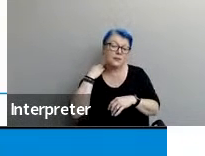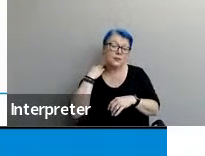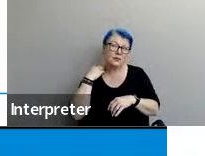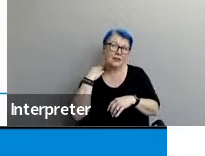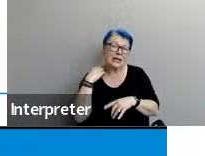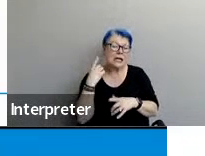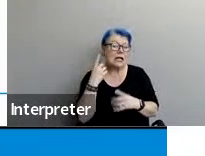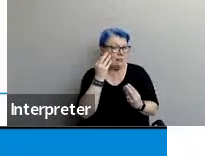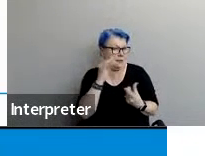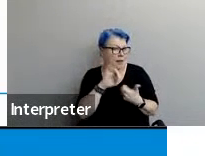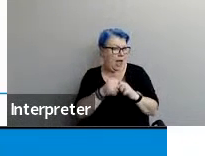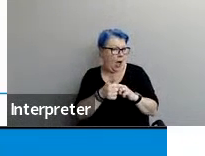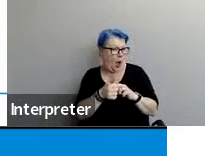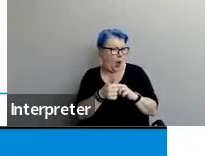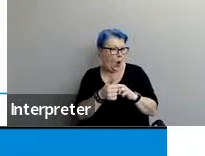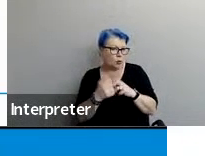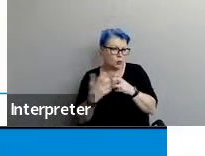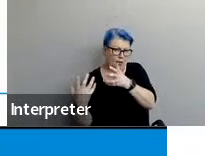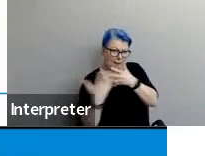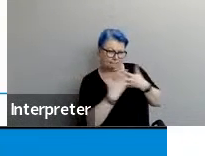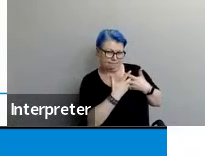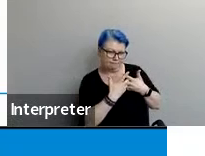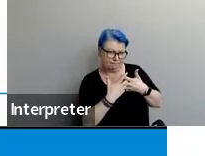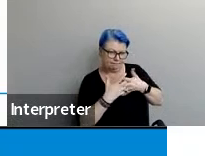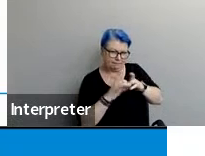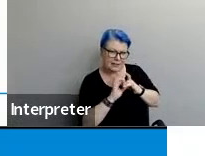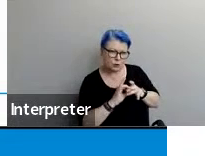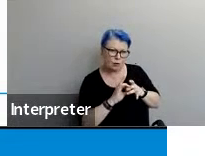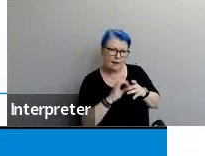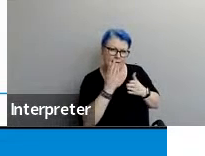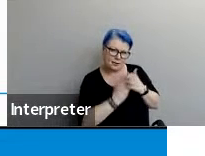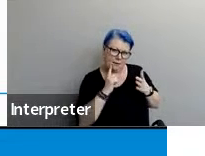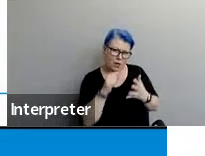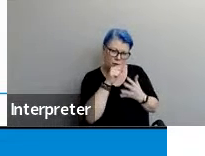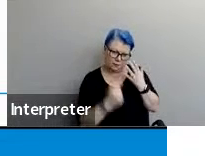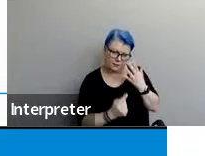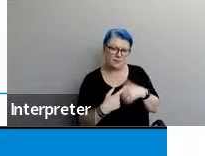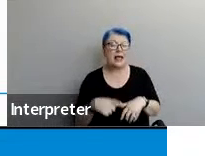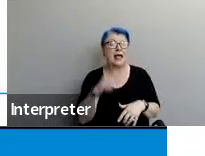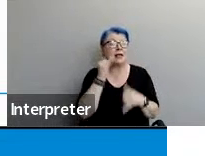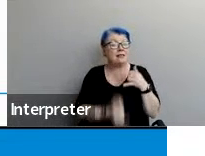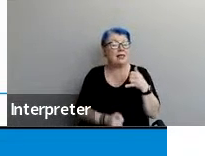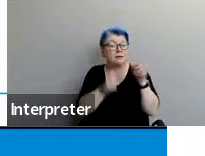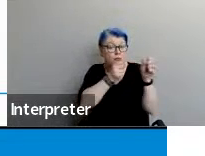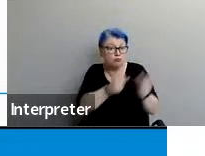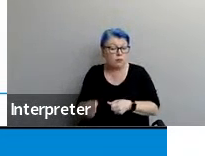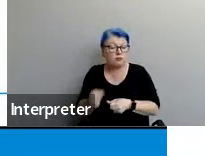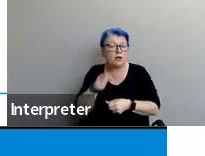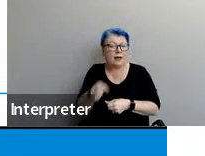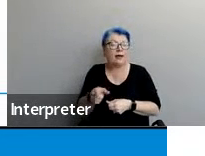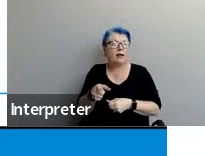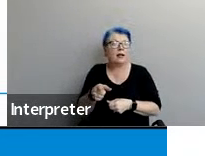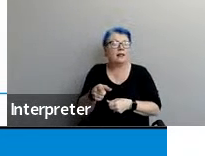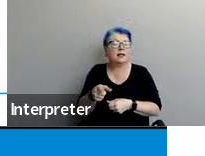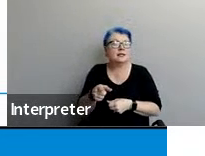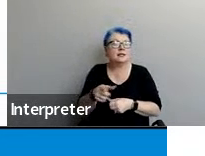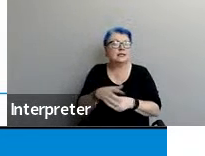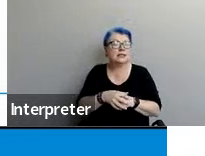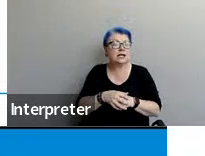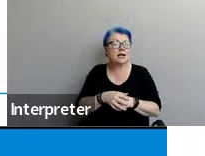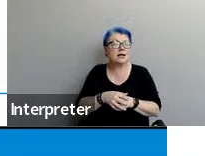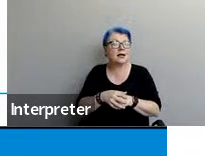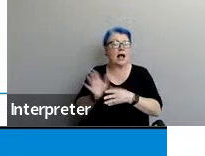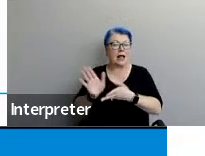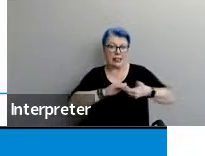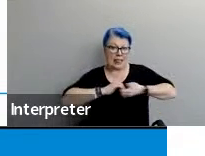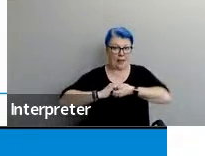about how to integrate some of those pieces in. And then the last strategy in goal 1 is collaborative planning